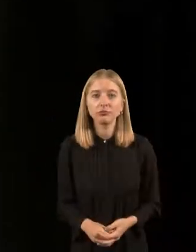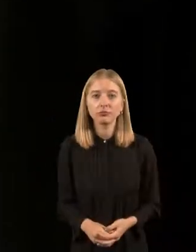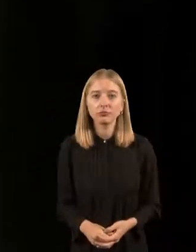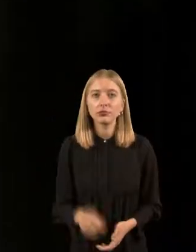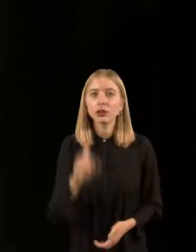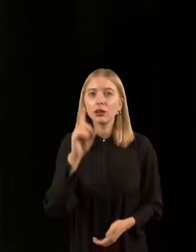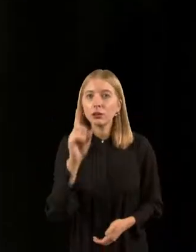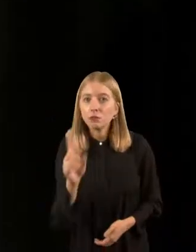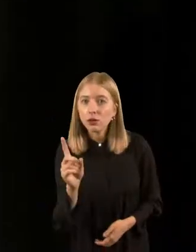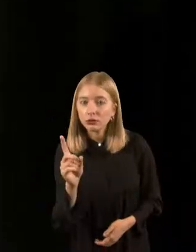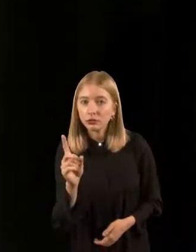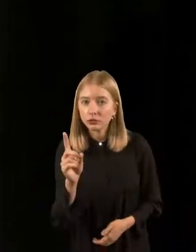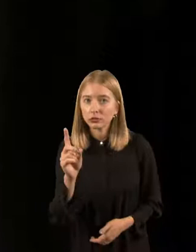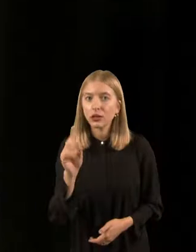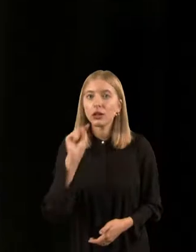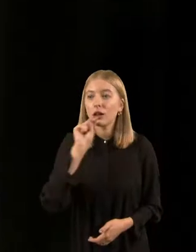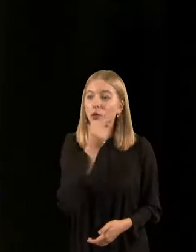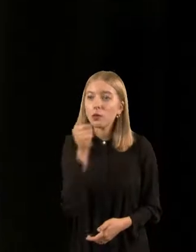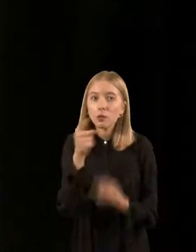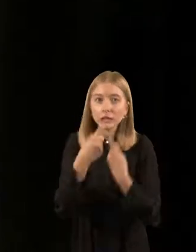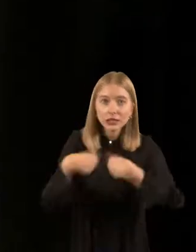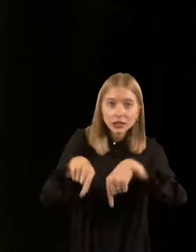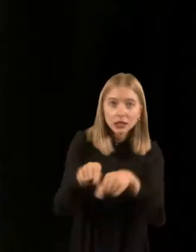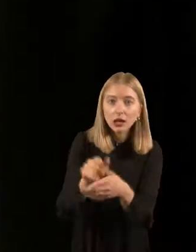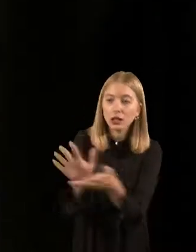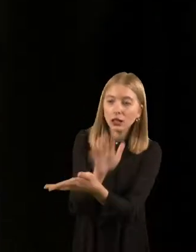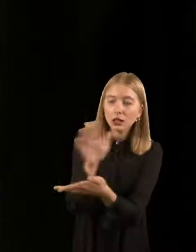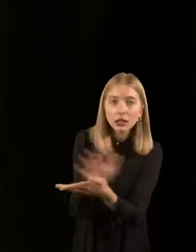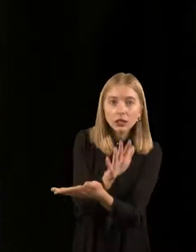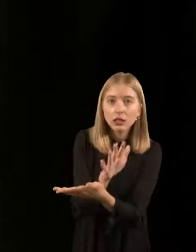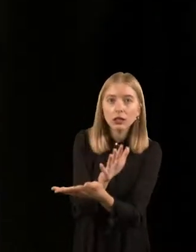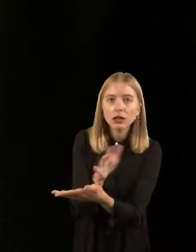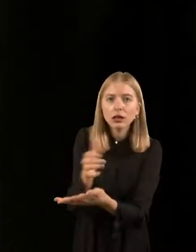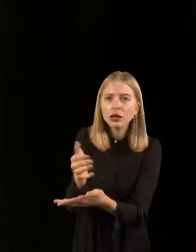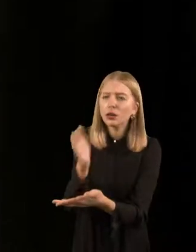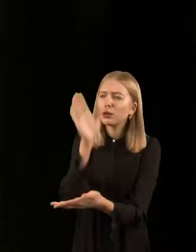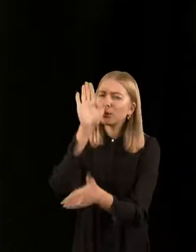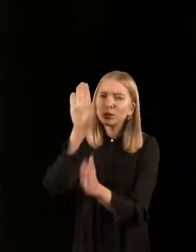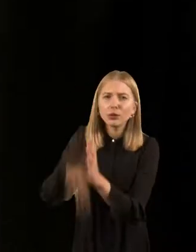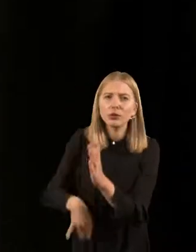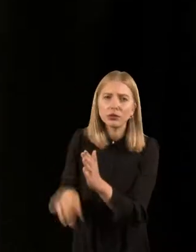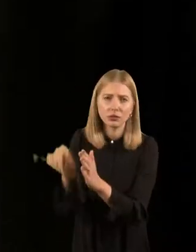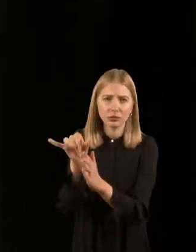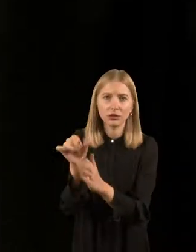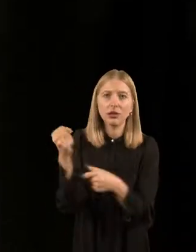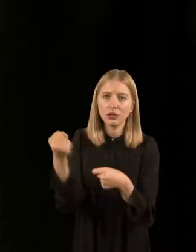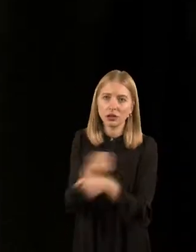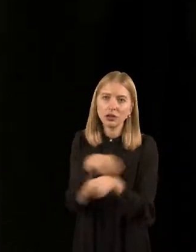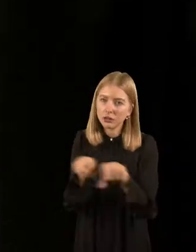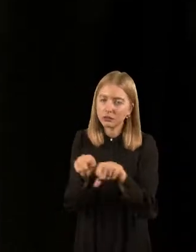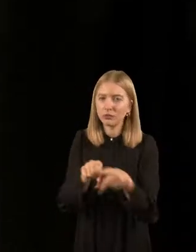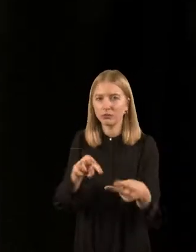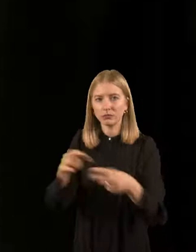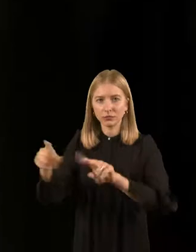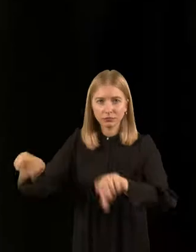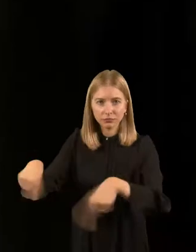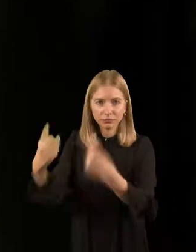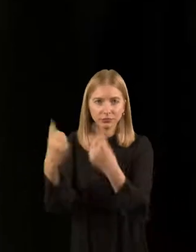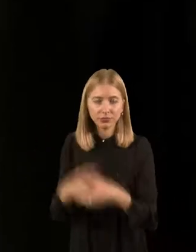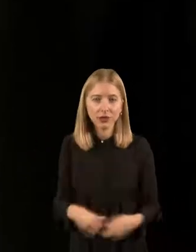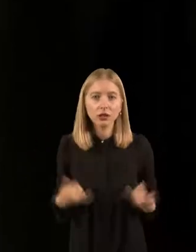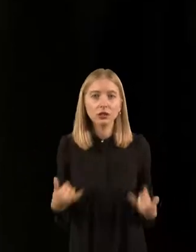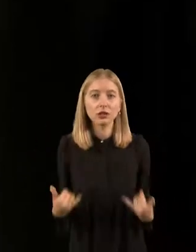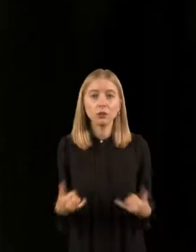So our state is transforming, but we also have to send a clear message to the most polluting